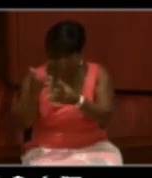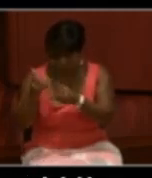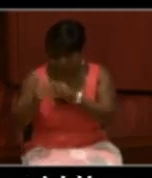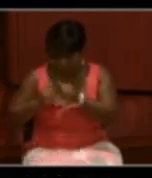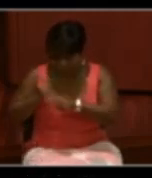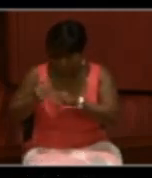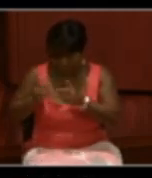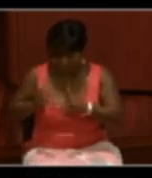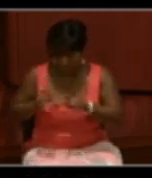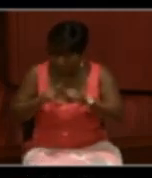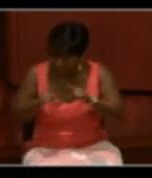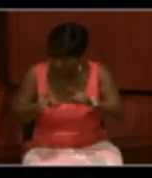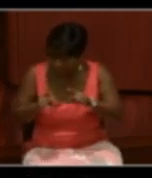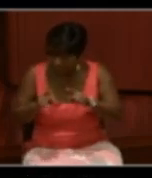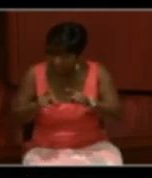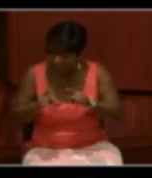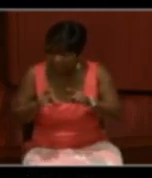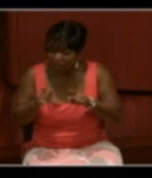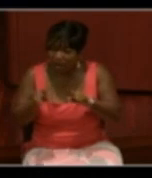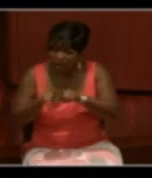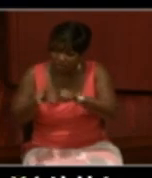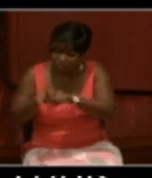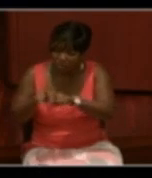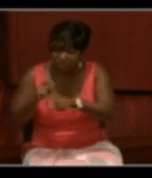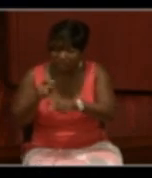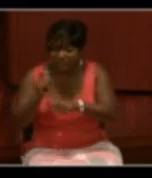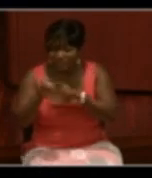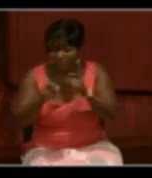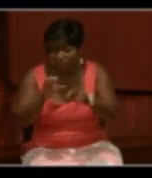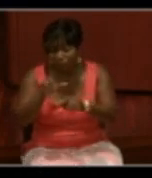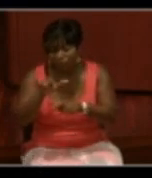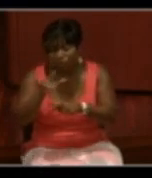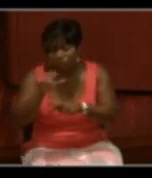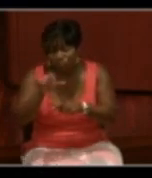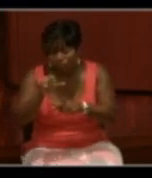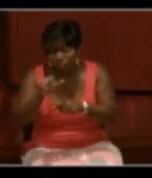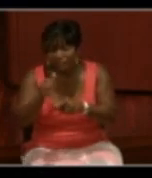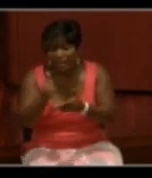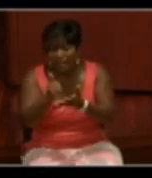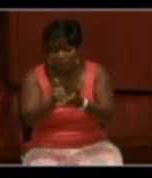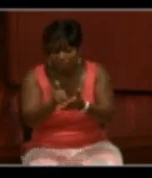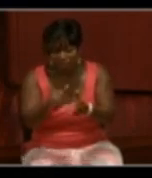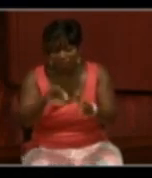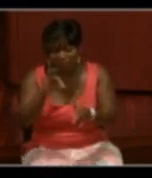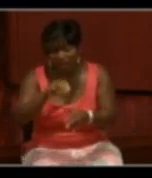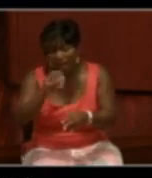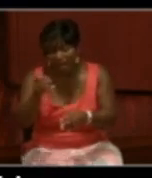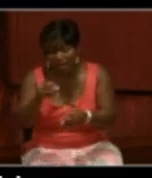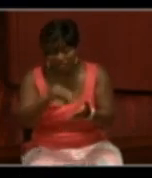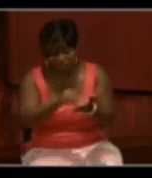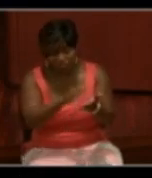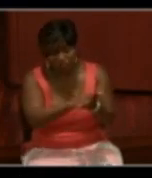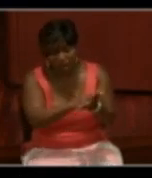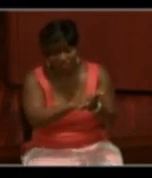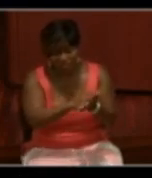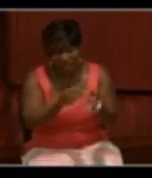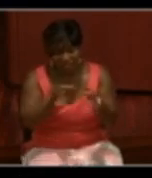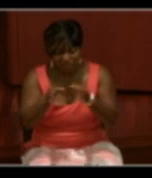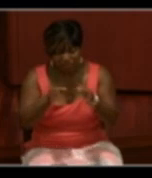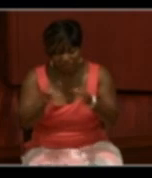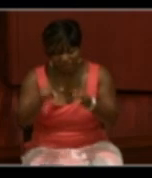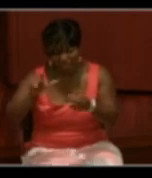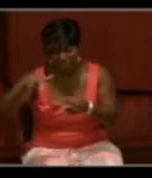clues that can lead you to other federal records that can be useful. And I'll show how that can be done in a few